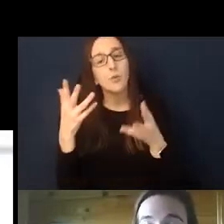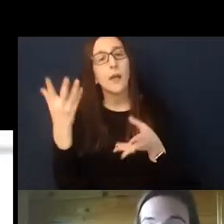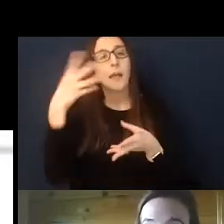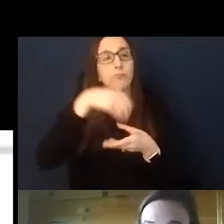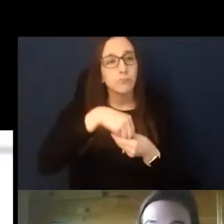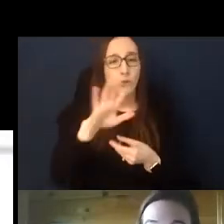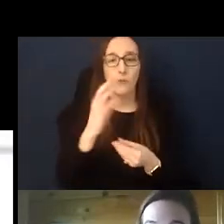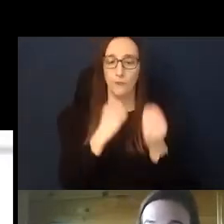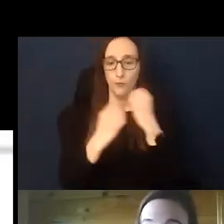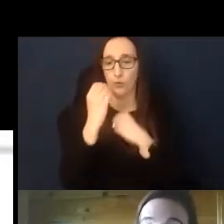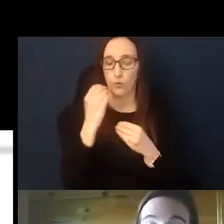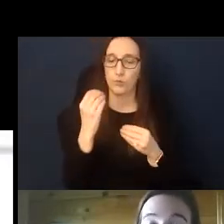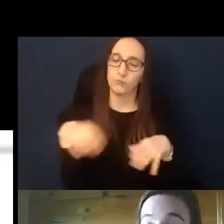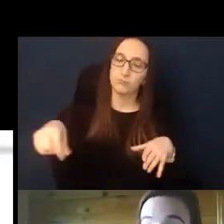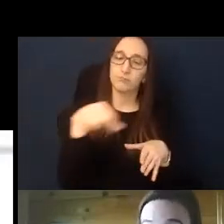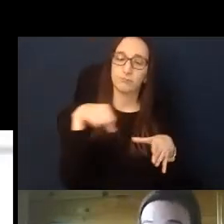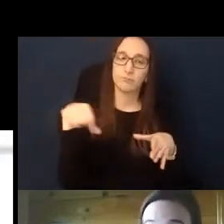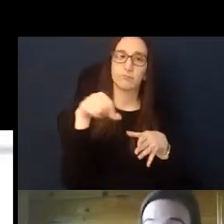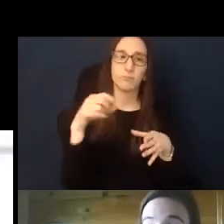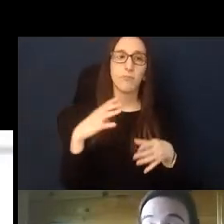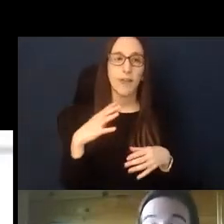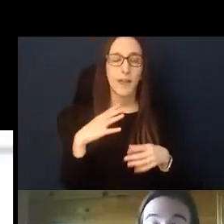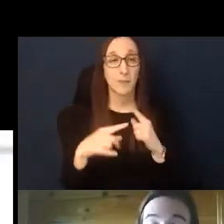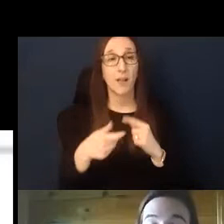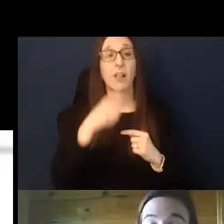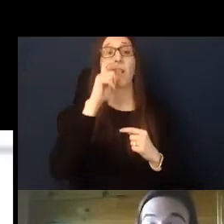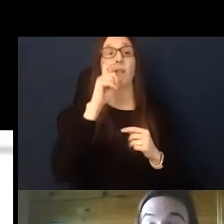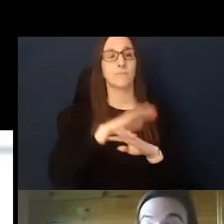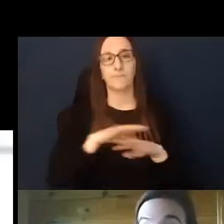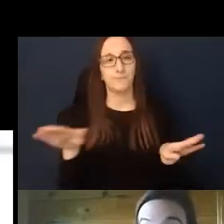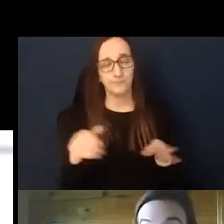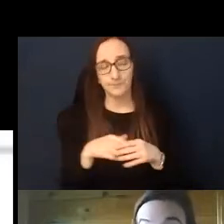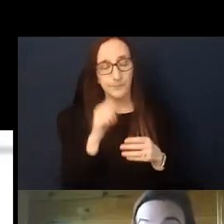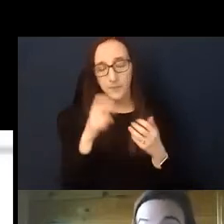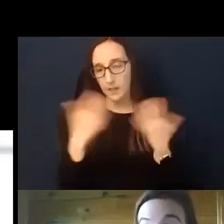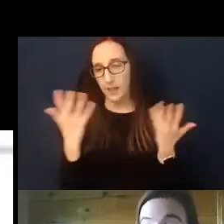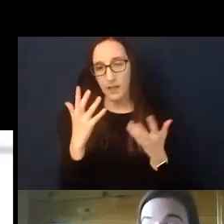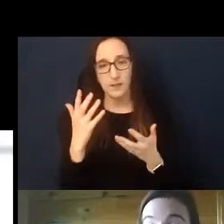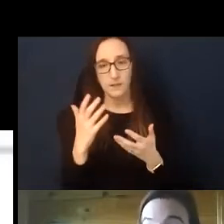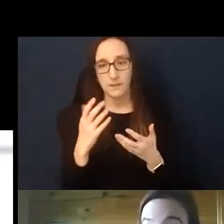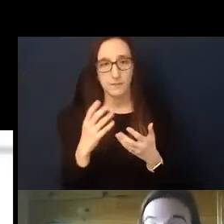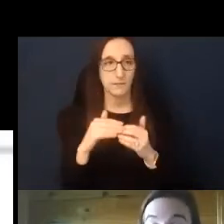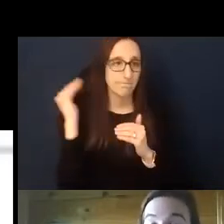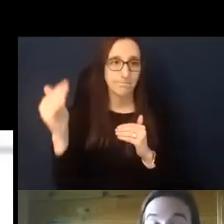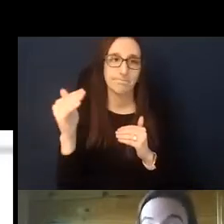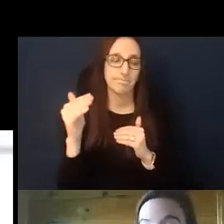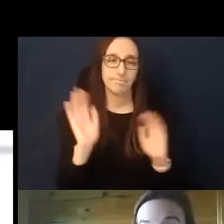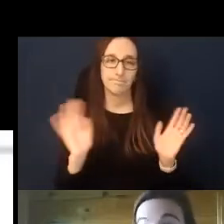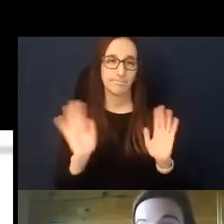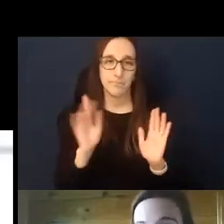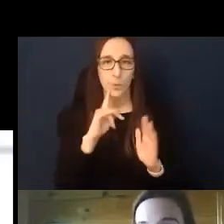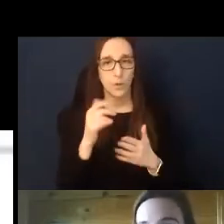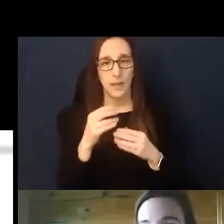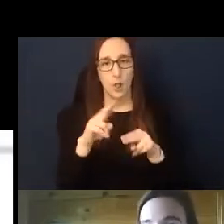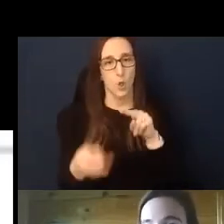want to start doing that weekly, I think that would be fine. Definitely don't want to do a lot all at once or an excessive amount. It's not going to make you lose